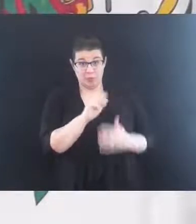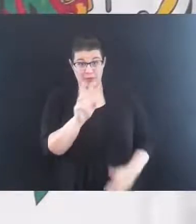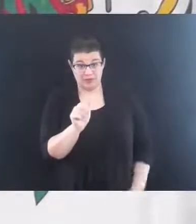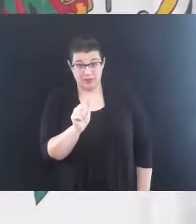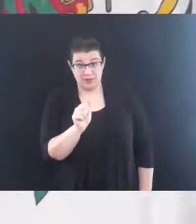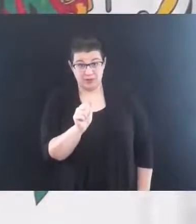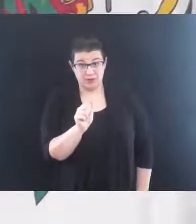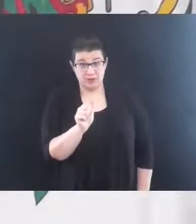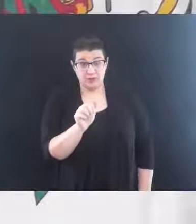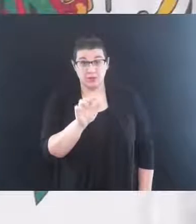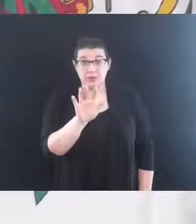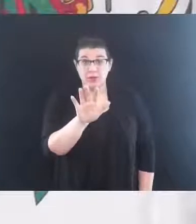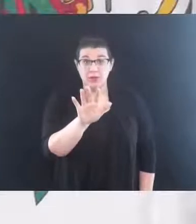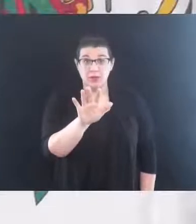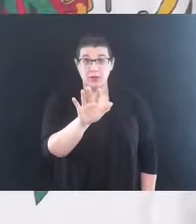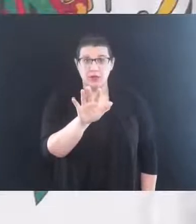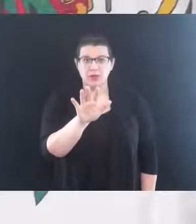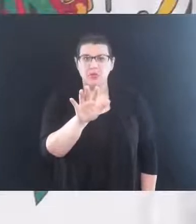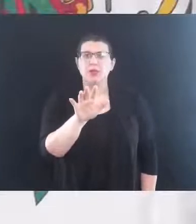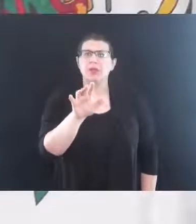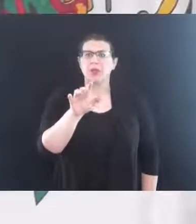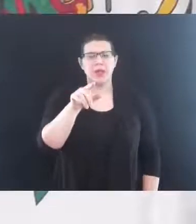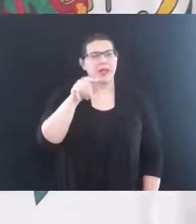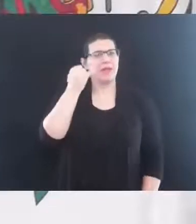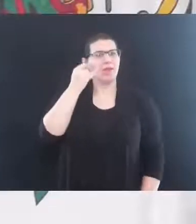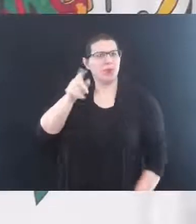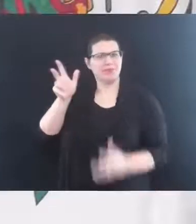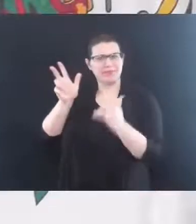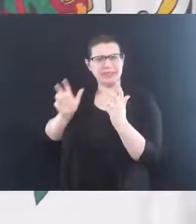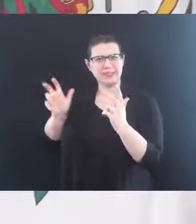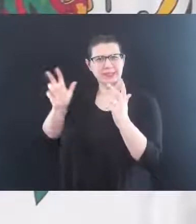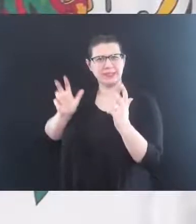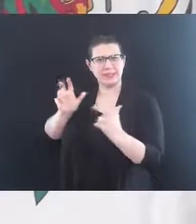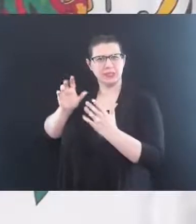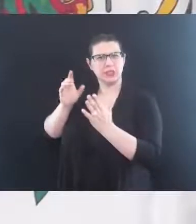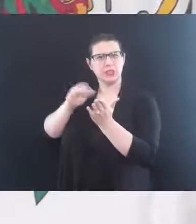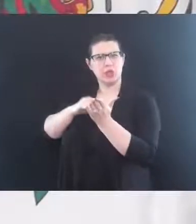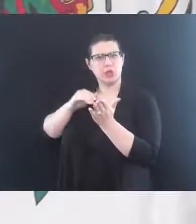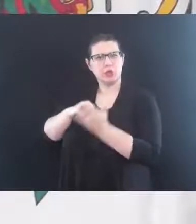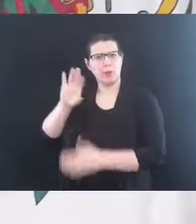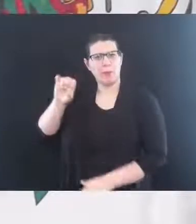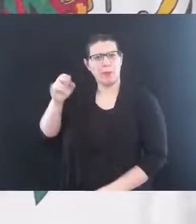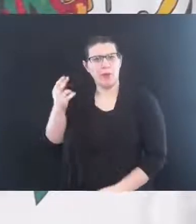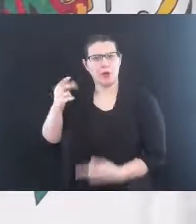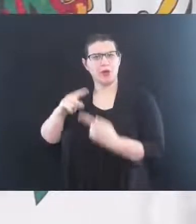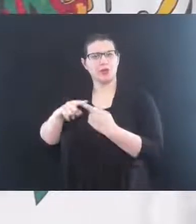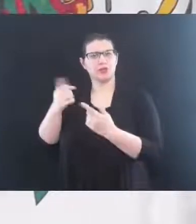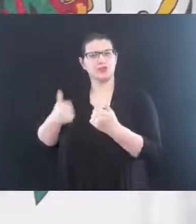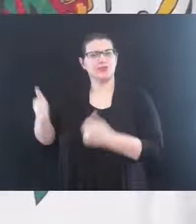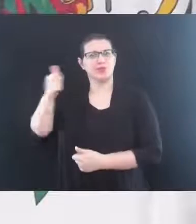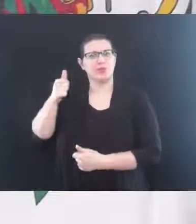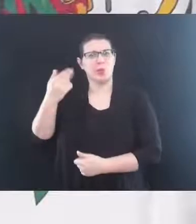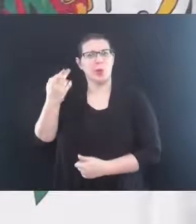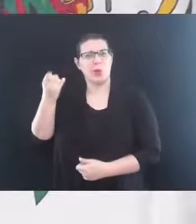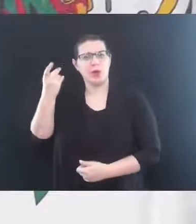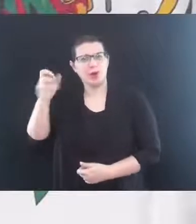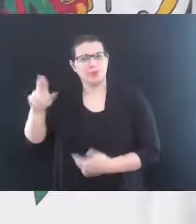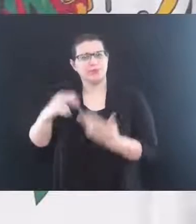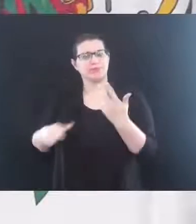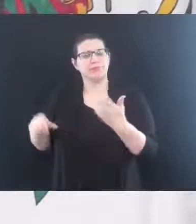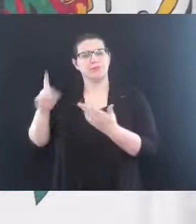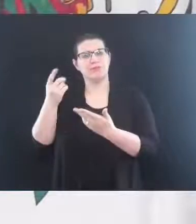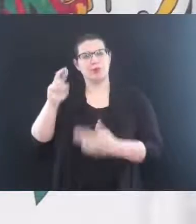Did you really listen closely to Dr. Marsh, General Hoyer, Dr. Amjad, Secretary